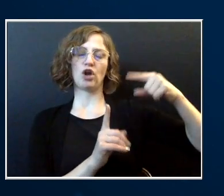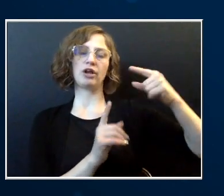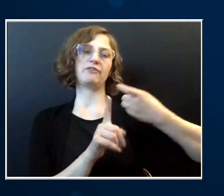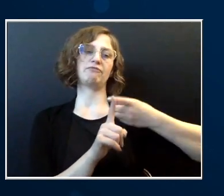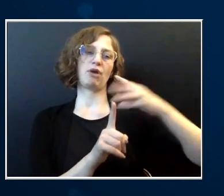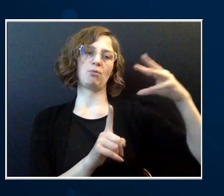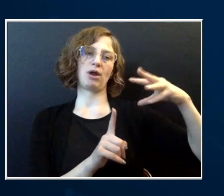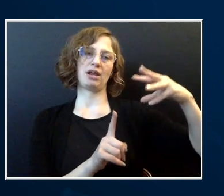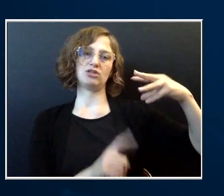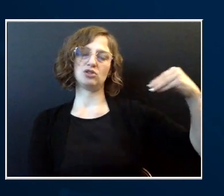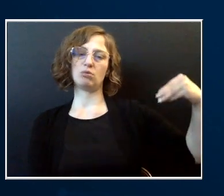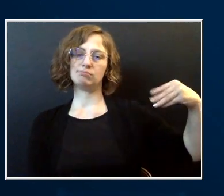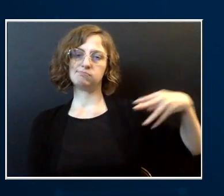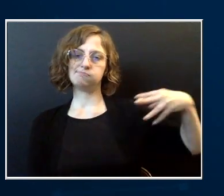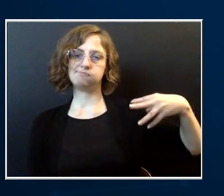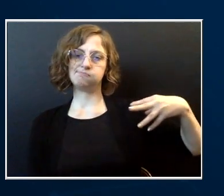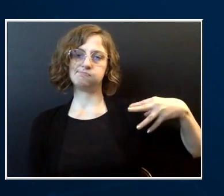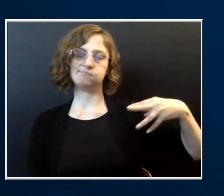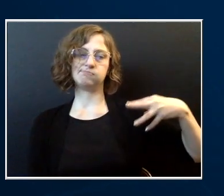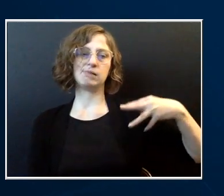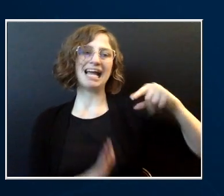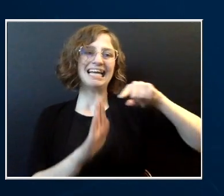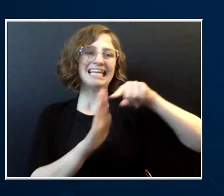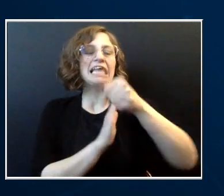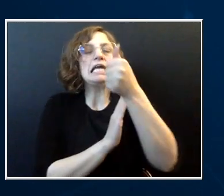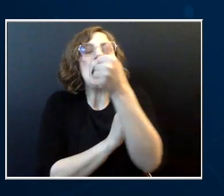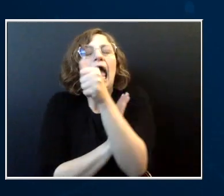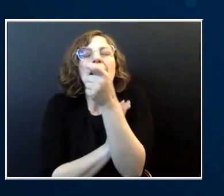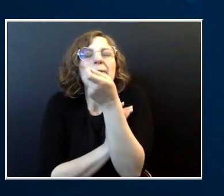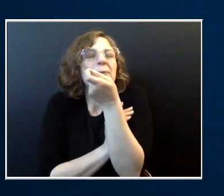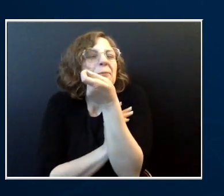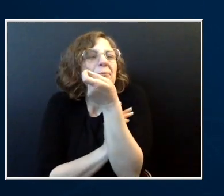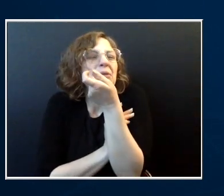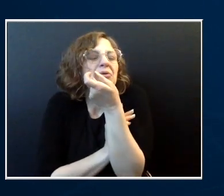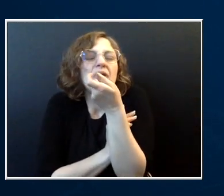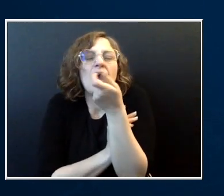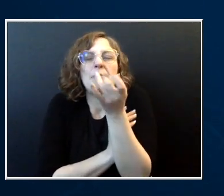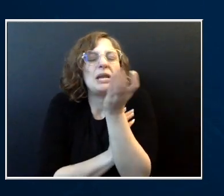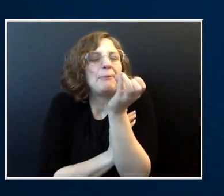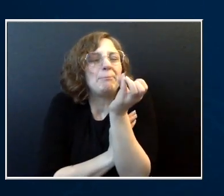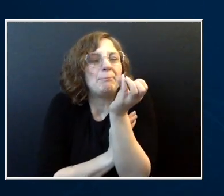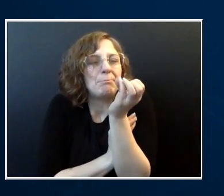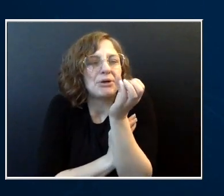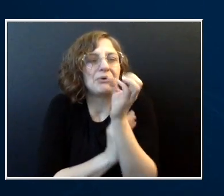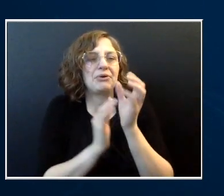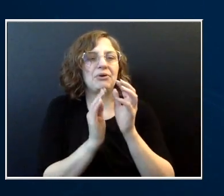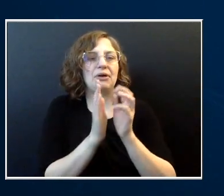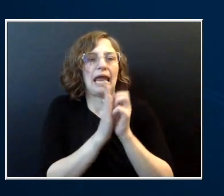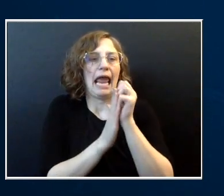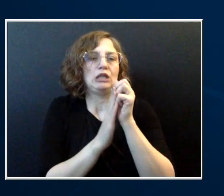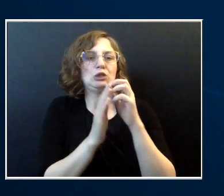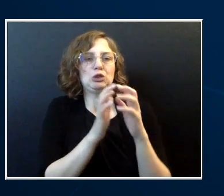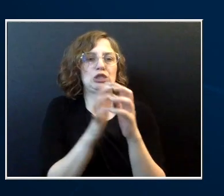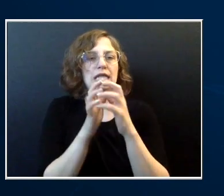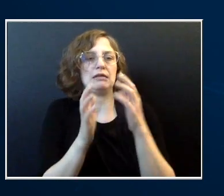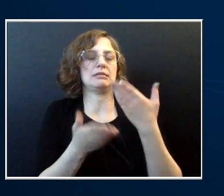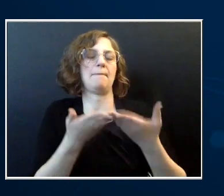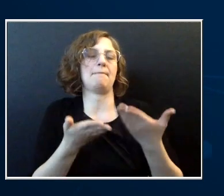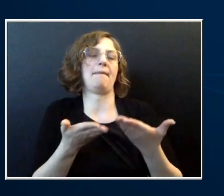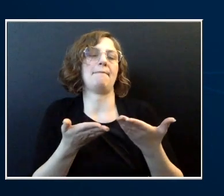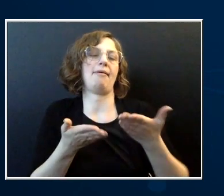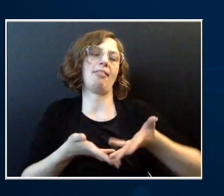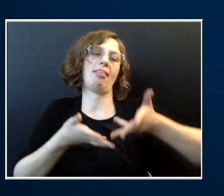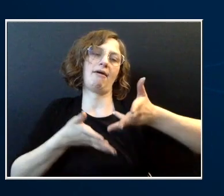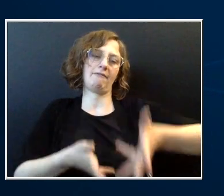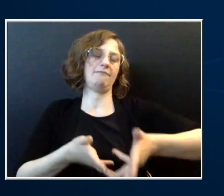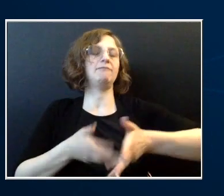killing any microscopic cancer cells that are left over despite the surgery and chemotherapy. And that provides us